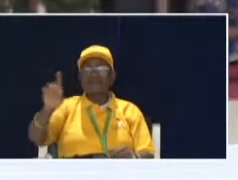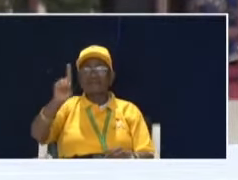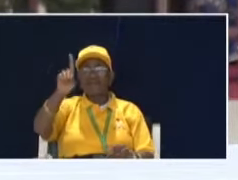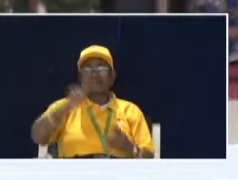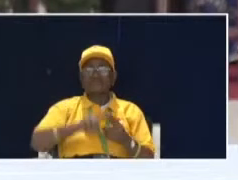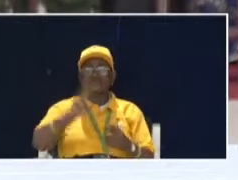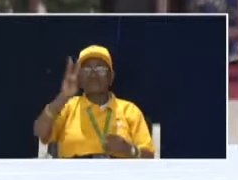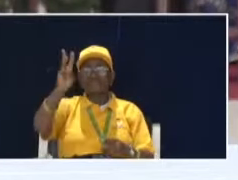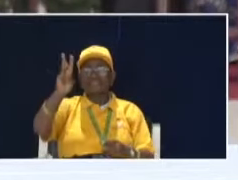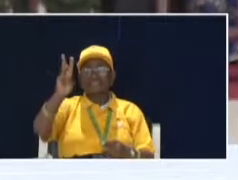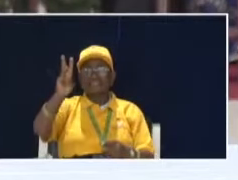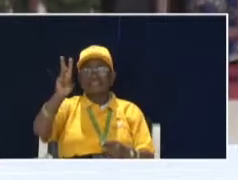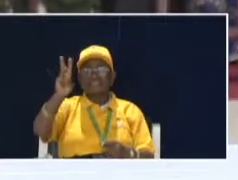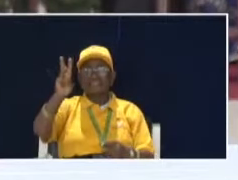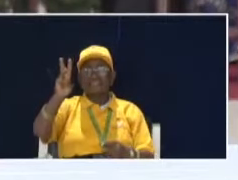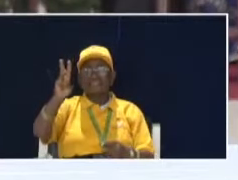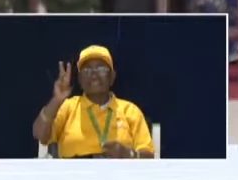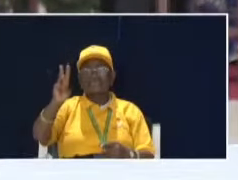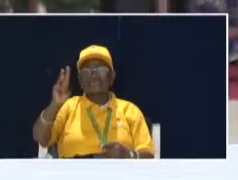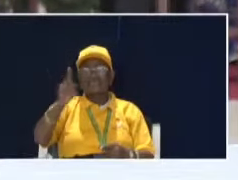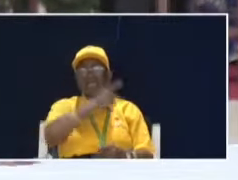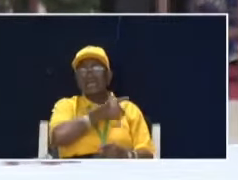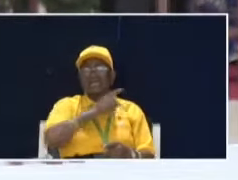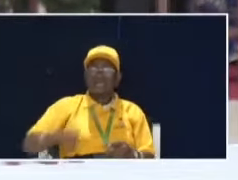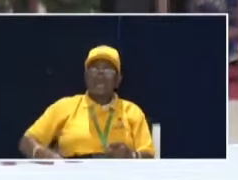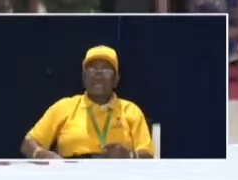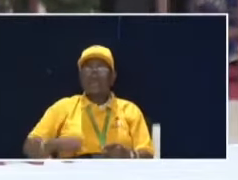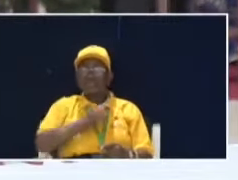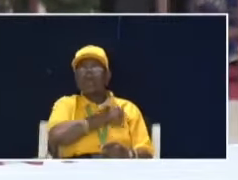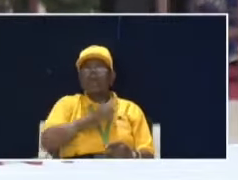6, King Saul died.